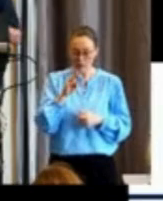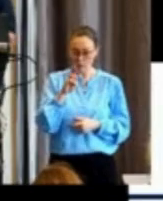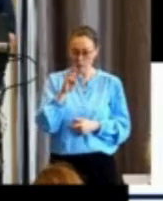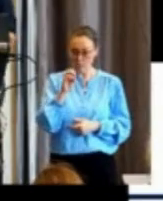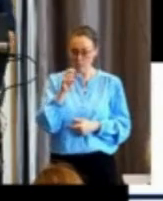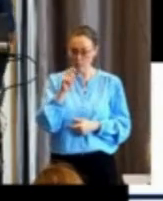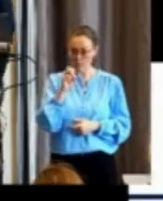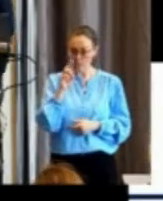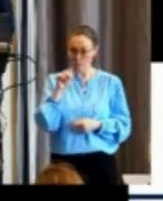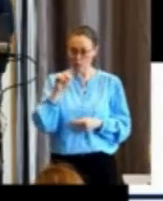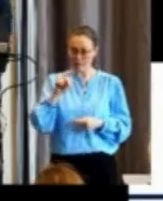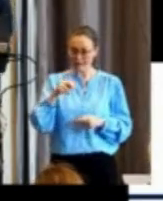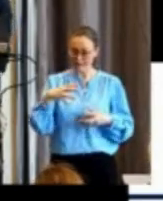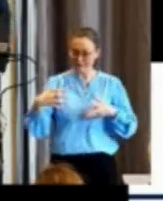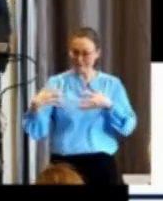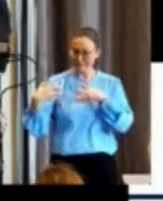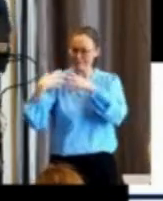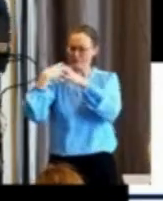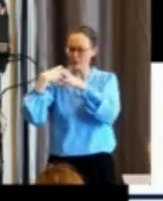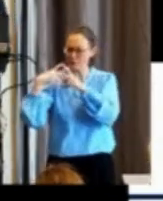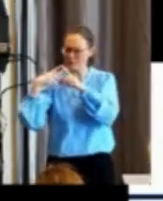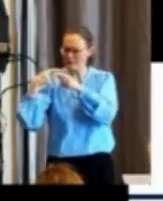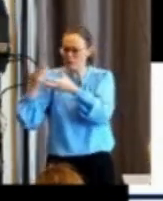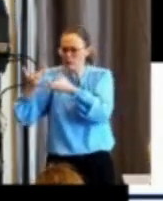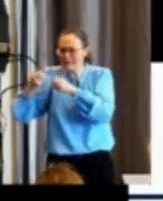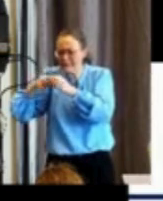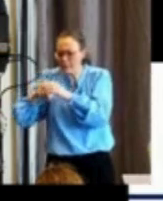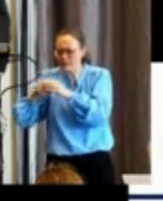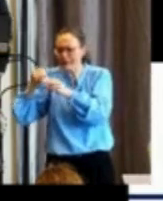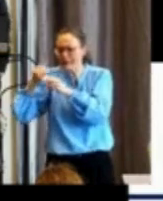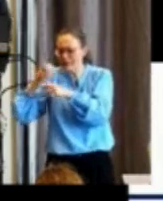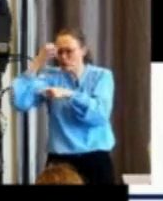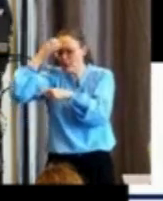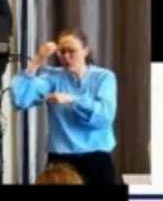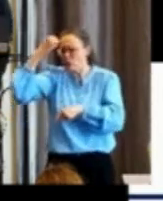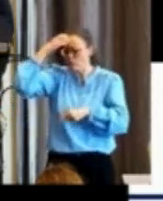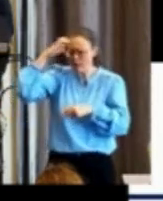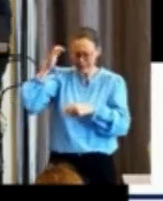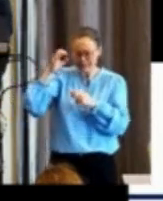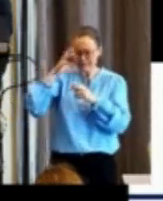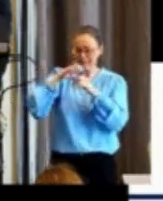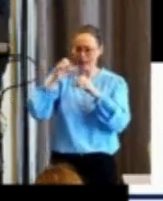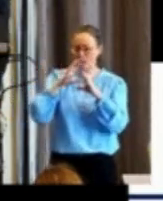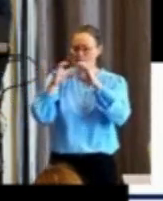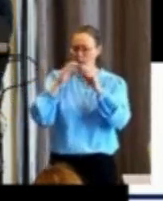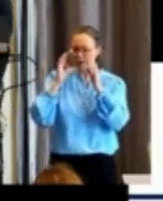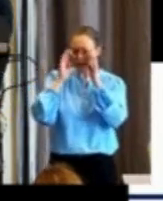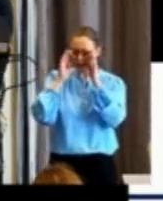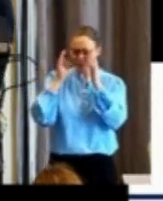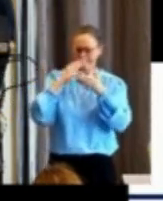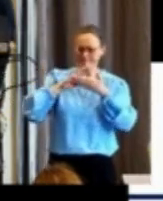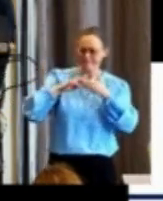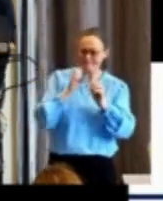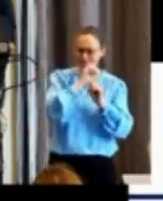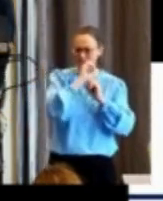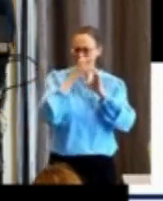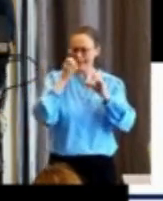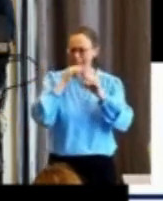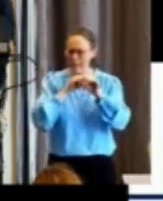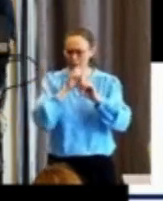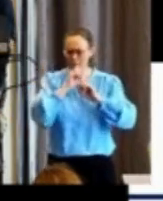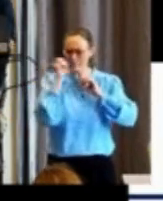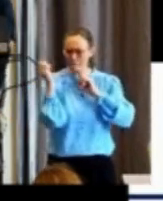that are binding to receptors in the brain cells. So brain cells communicate with each other by either sending kind of packets or bubbles of